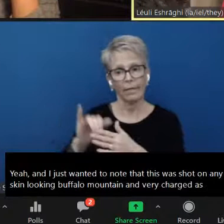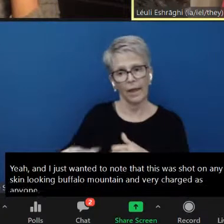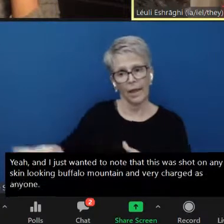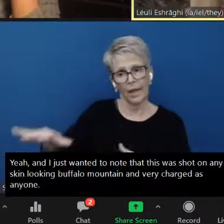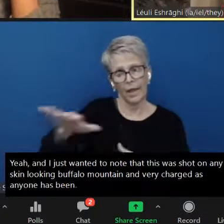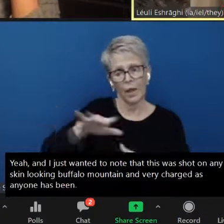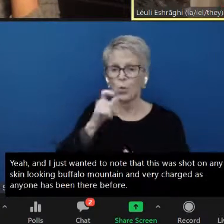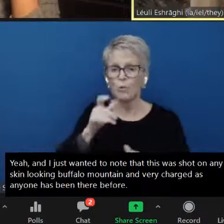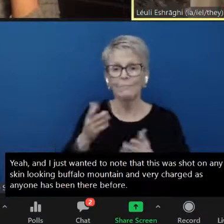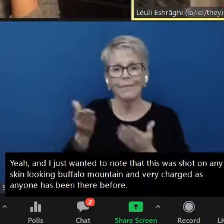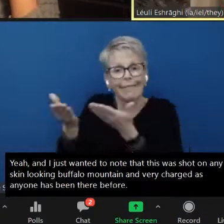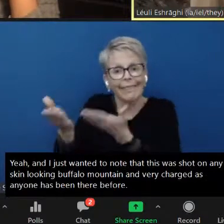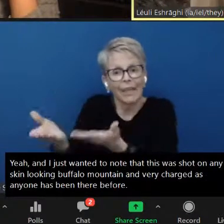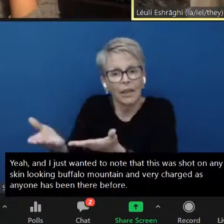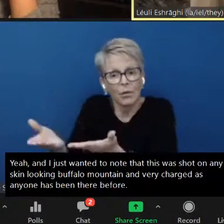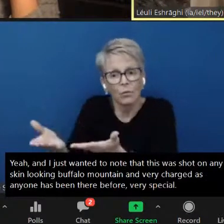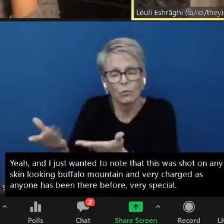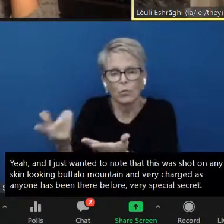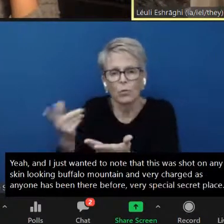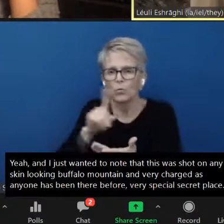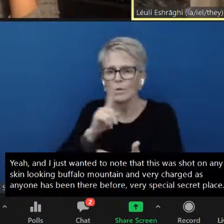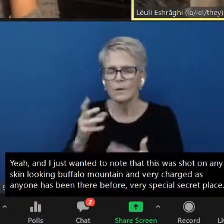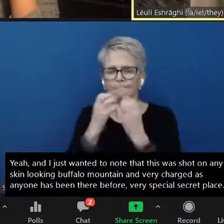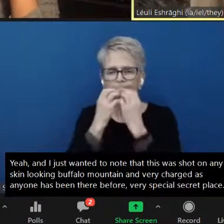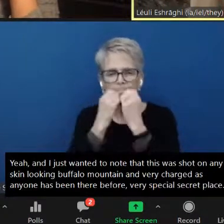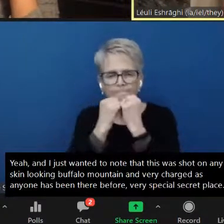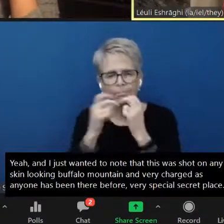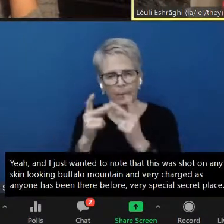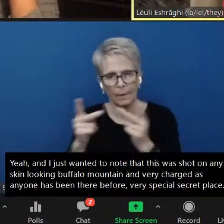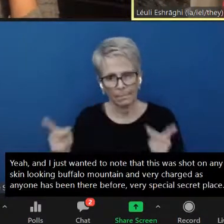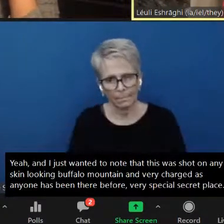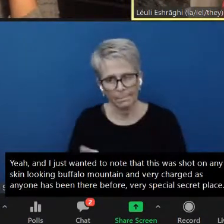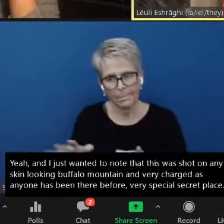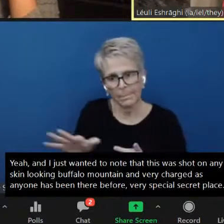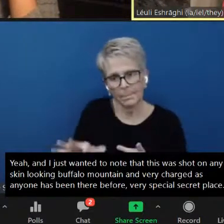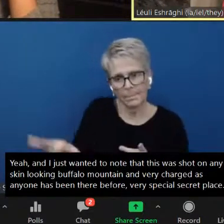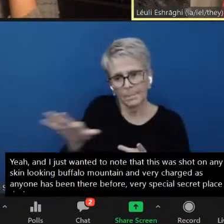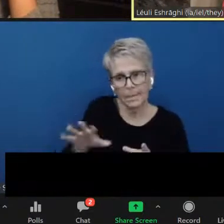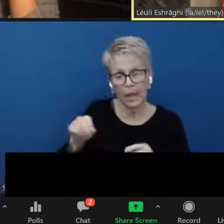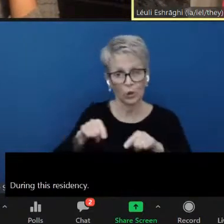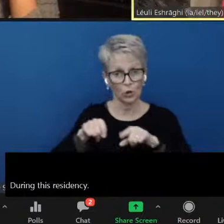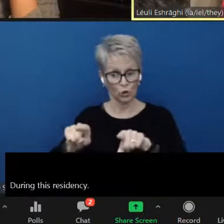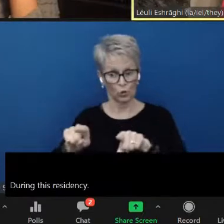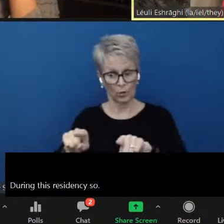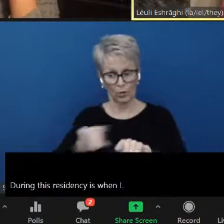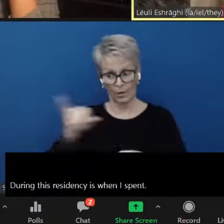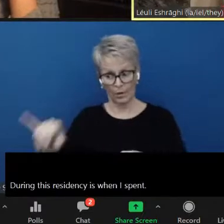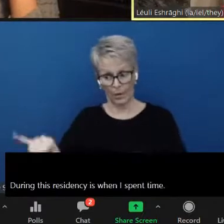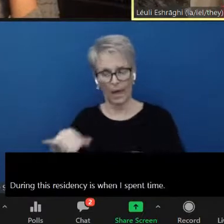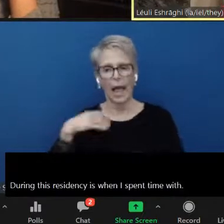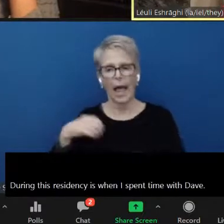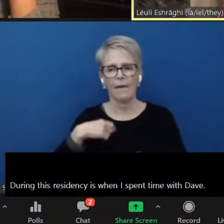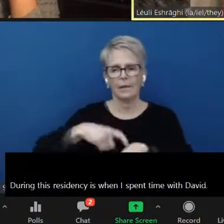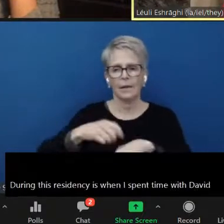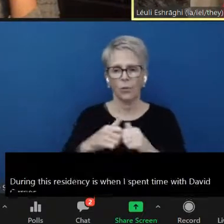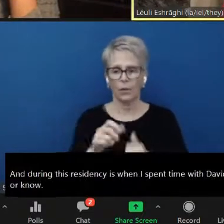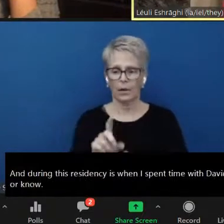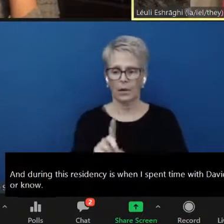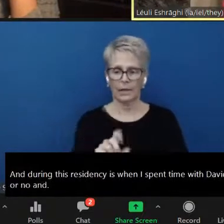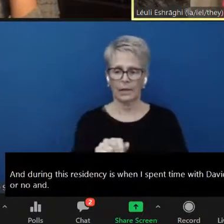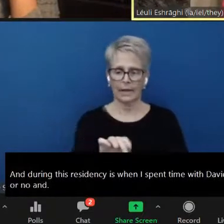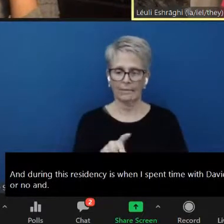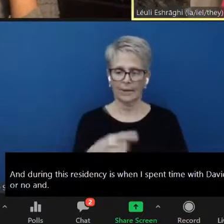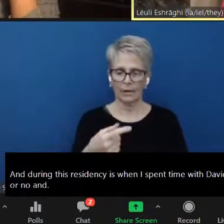who's been there before, a very special, sacred place. And during this residency is when I spent time with David Garno